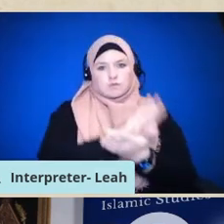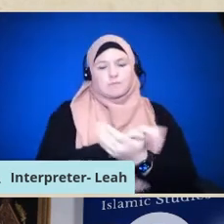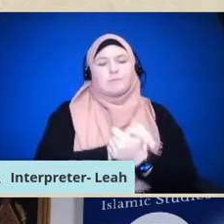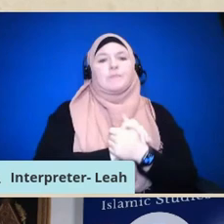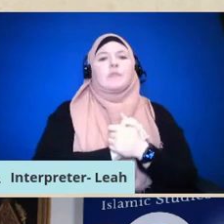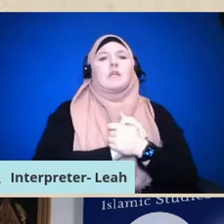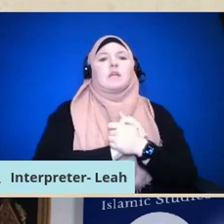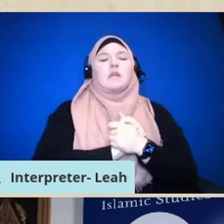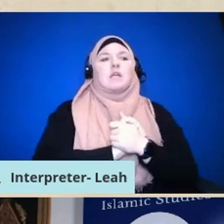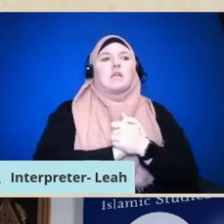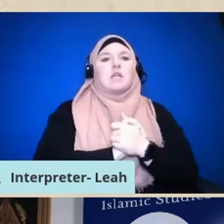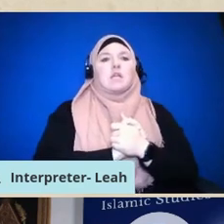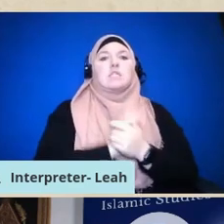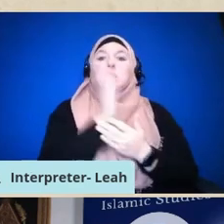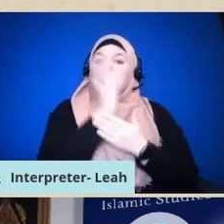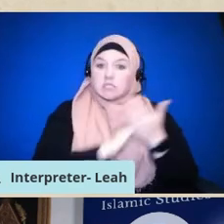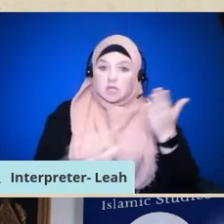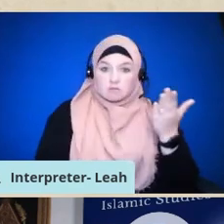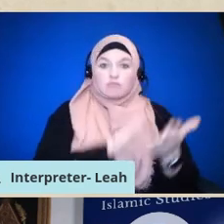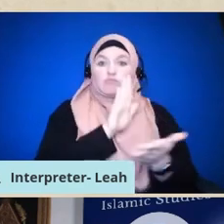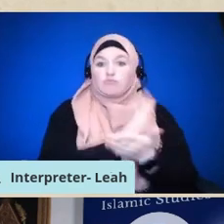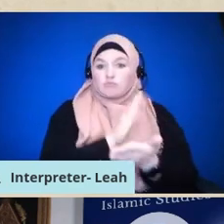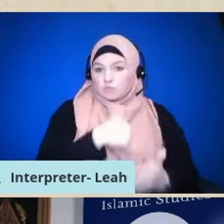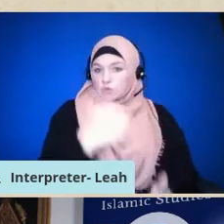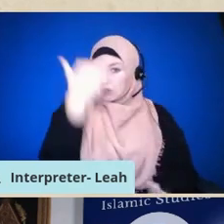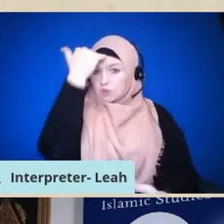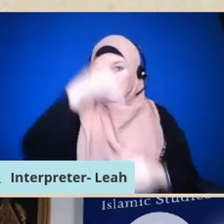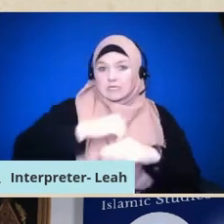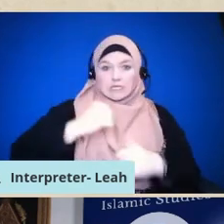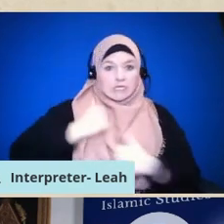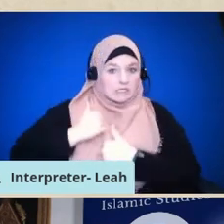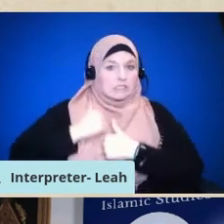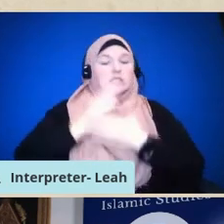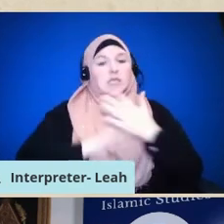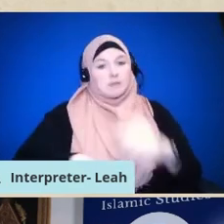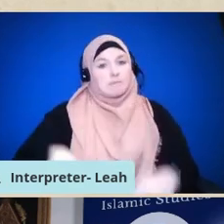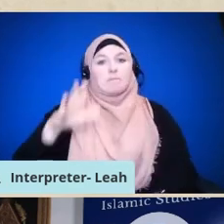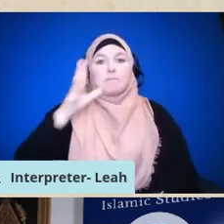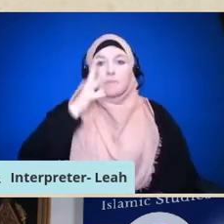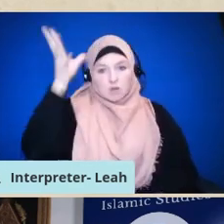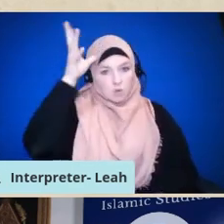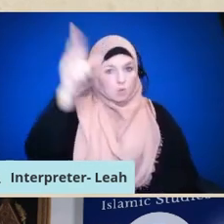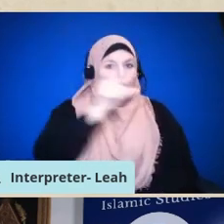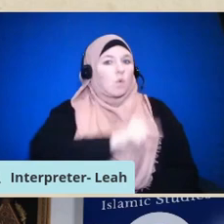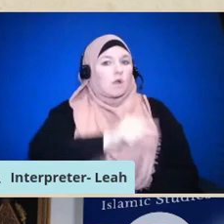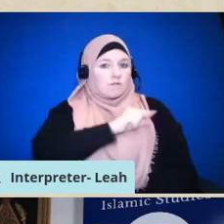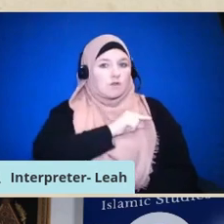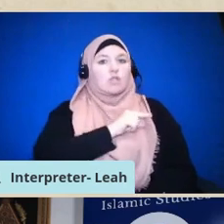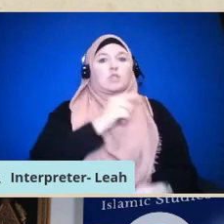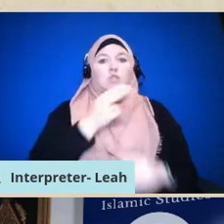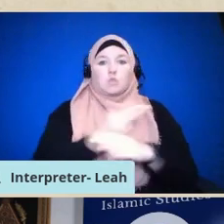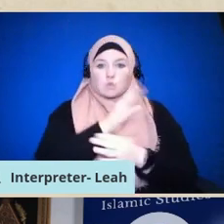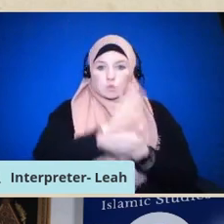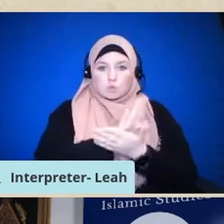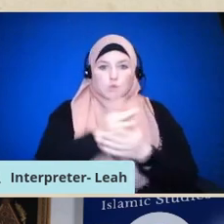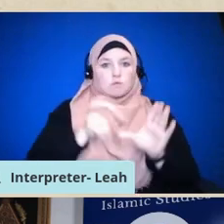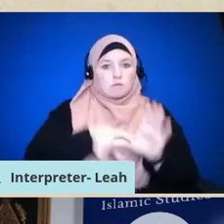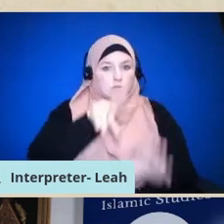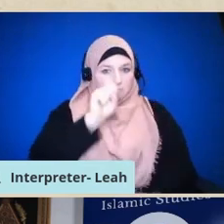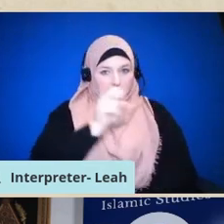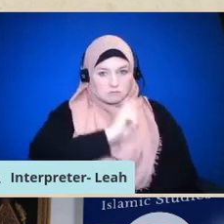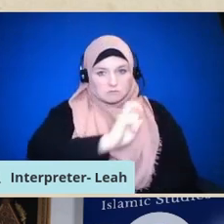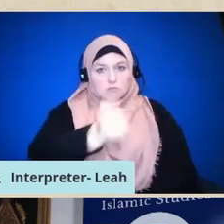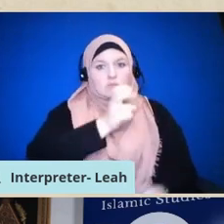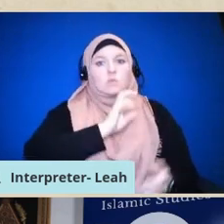And some schools, we know that in Canada, some parents, they are qualified to use school busing to send their kids to